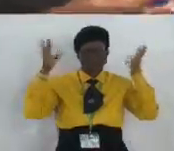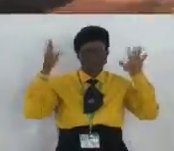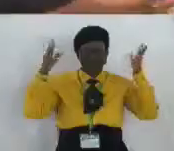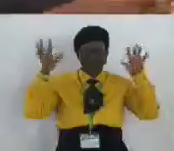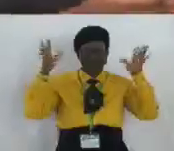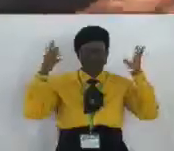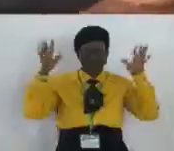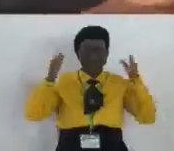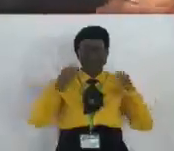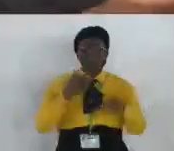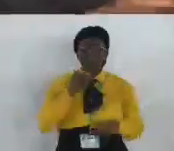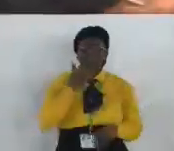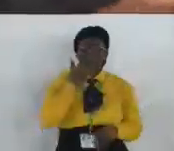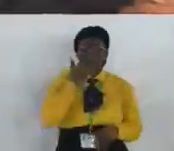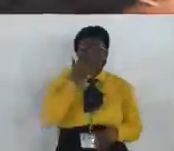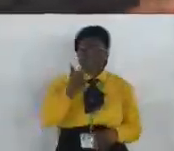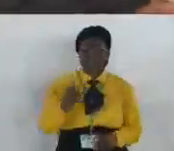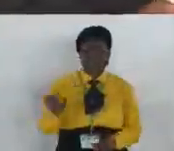Thank you.